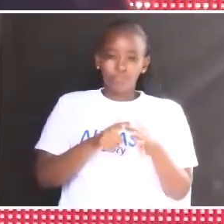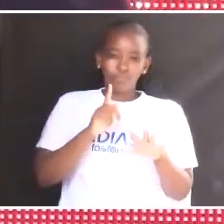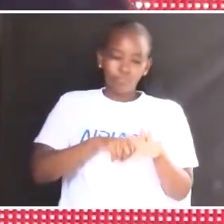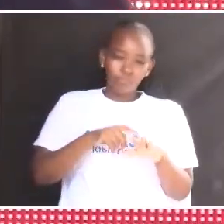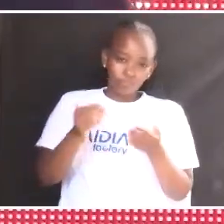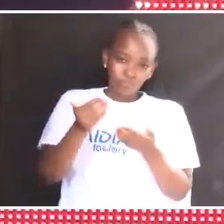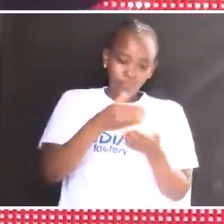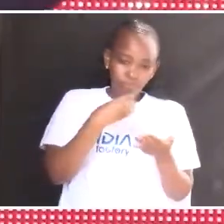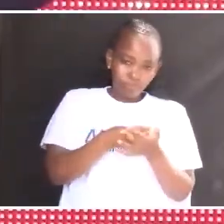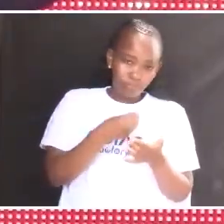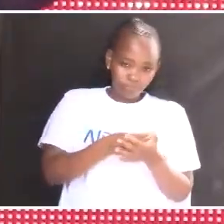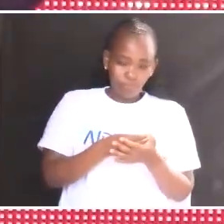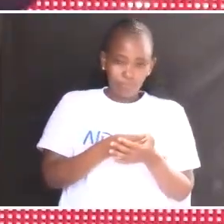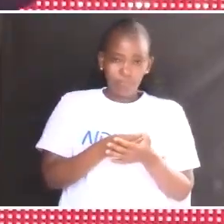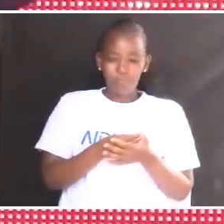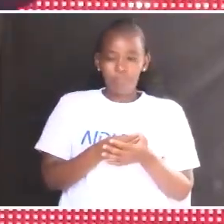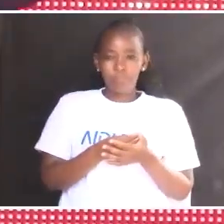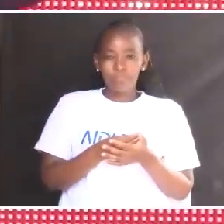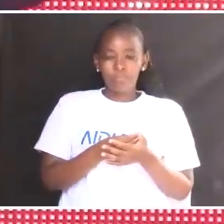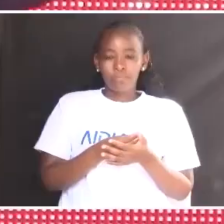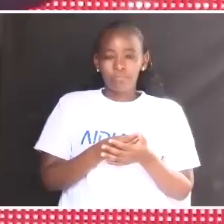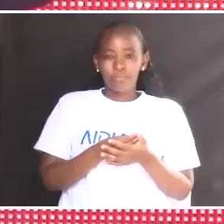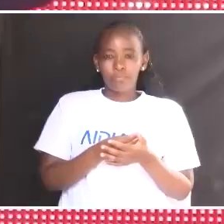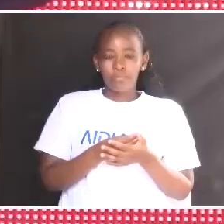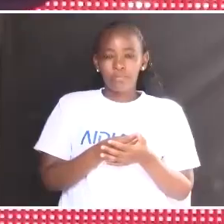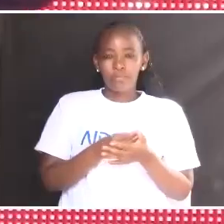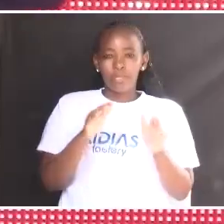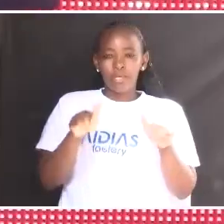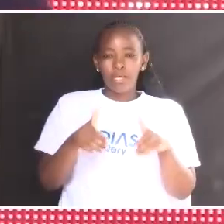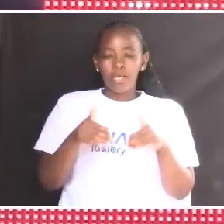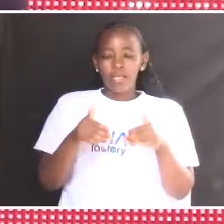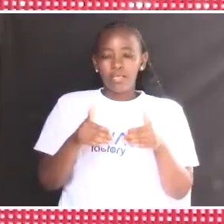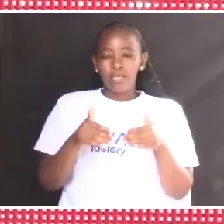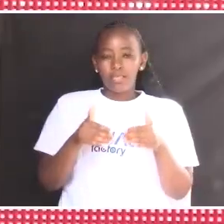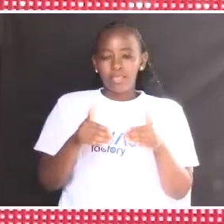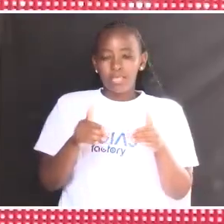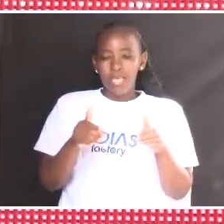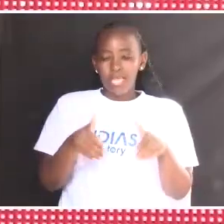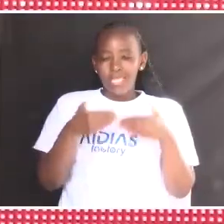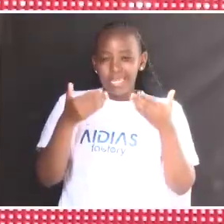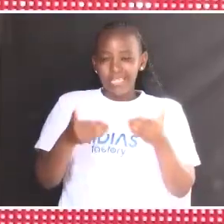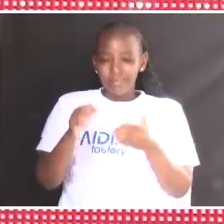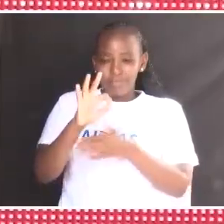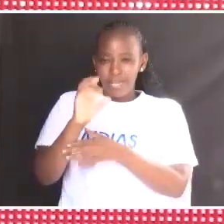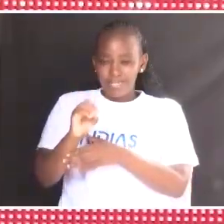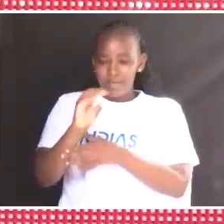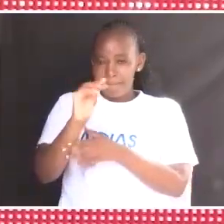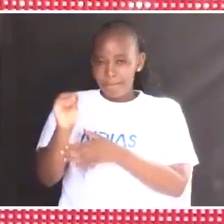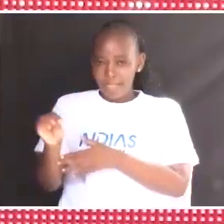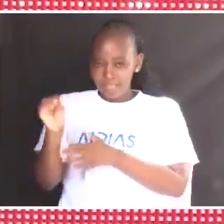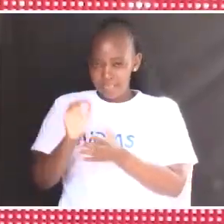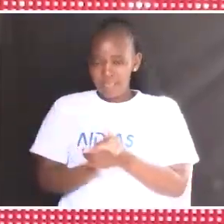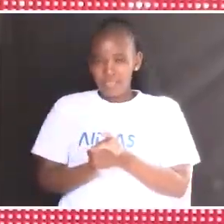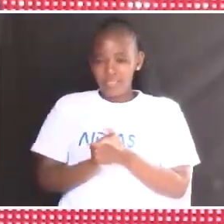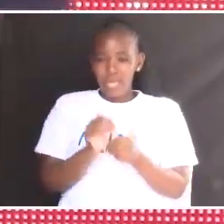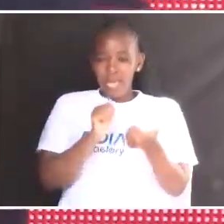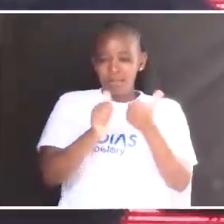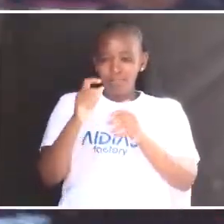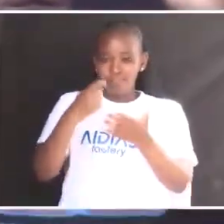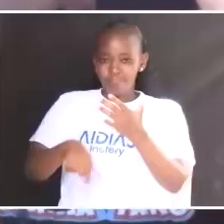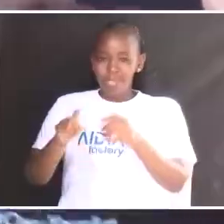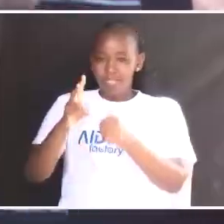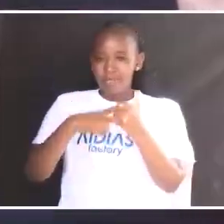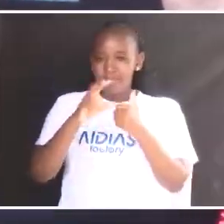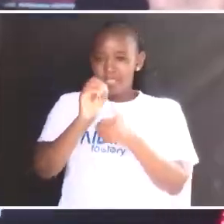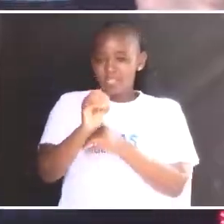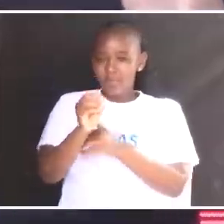hiyo pesa, wanatoa the administrative cost, kisheria ni 30%. Inafaa watoe 30%.